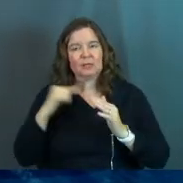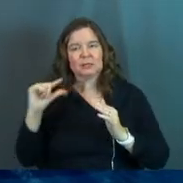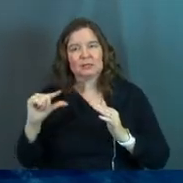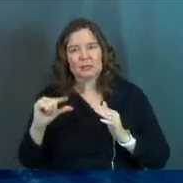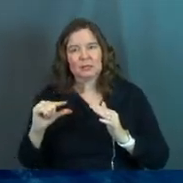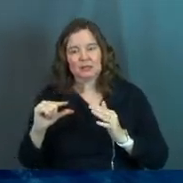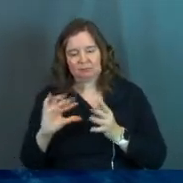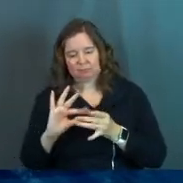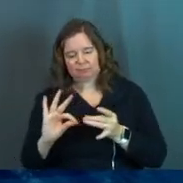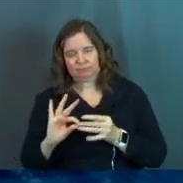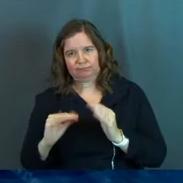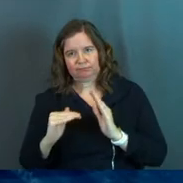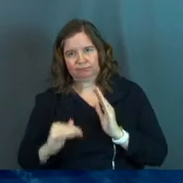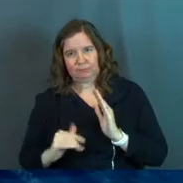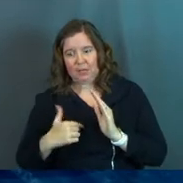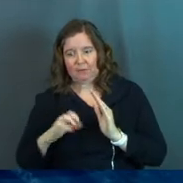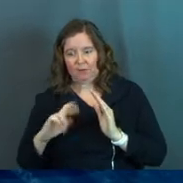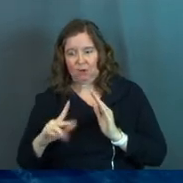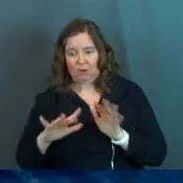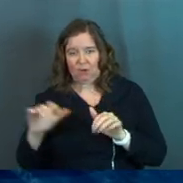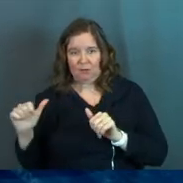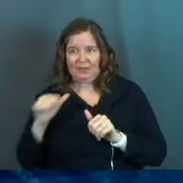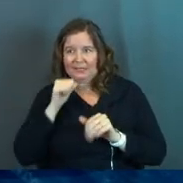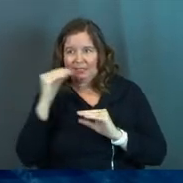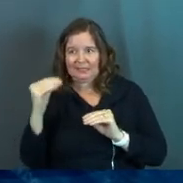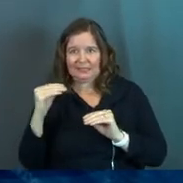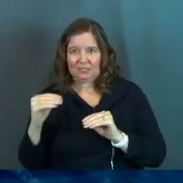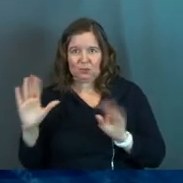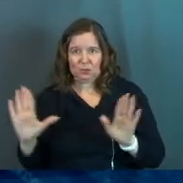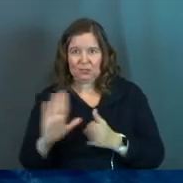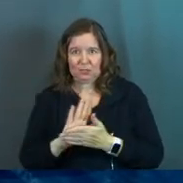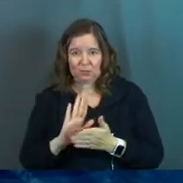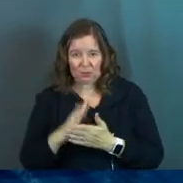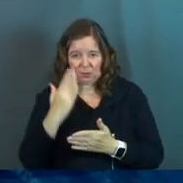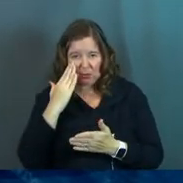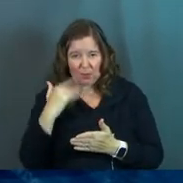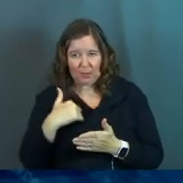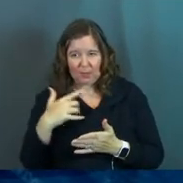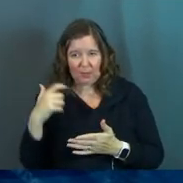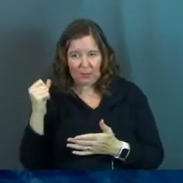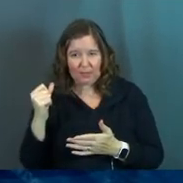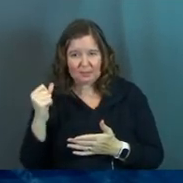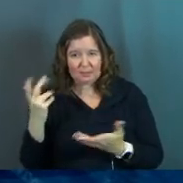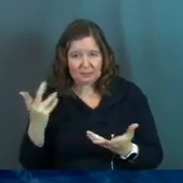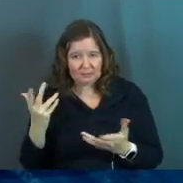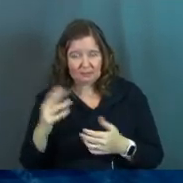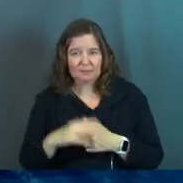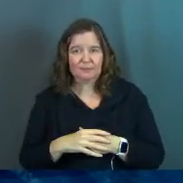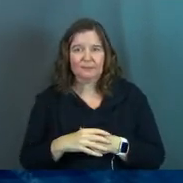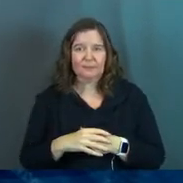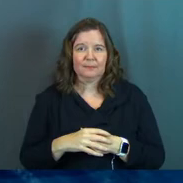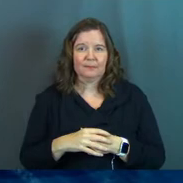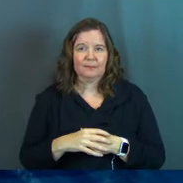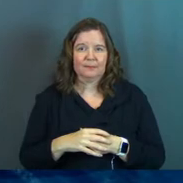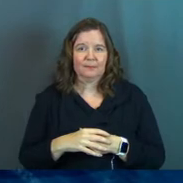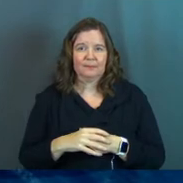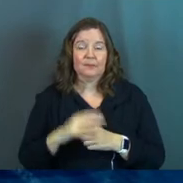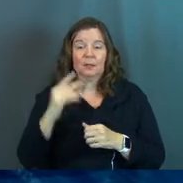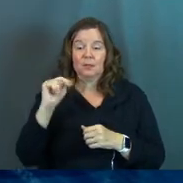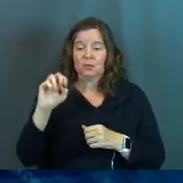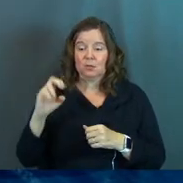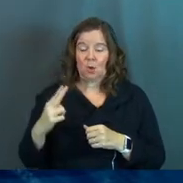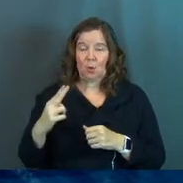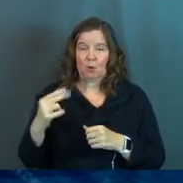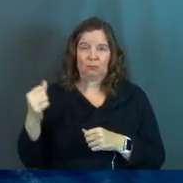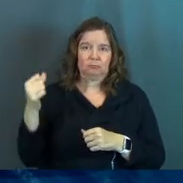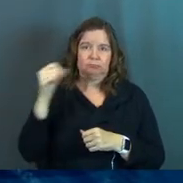little footnote after they get off the ark that they didn't teach you in Sunday school. Do you know what it is here? Noah